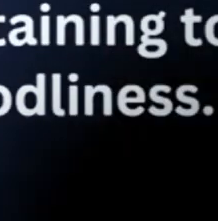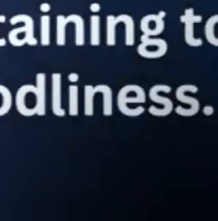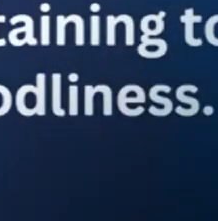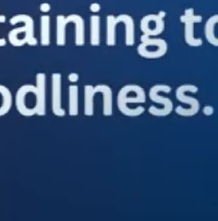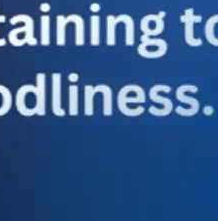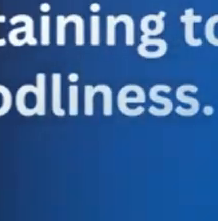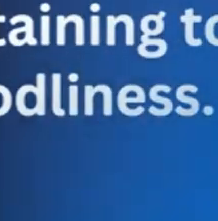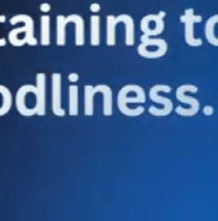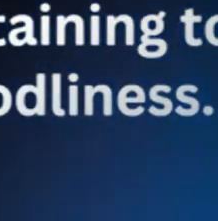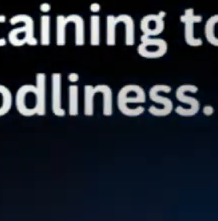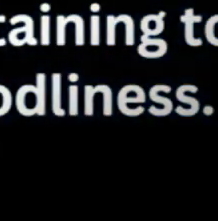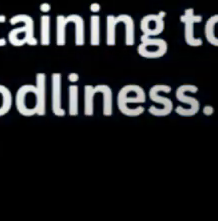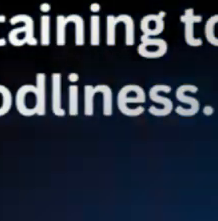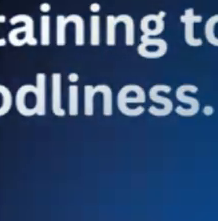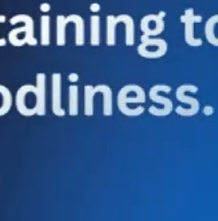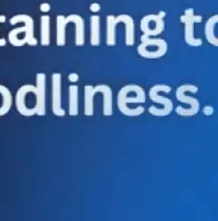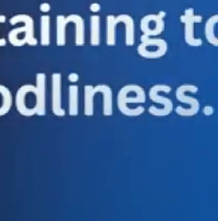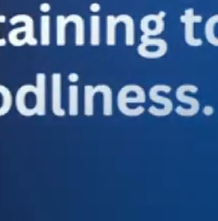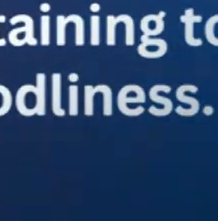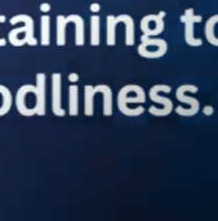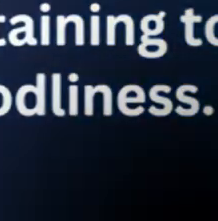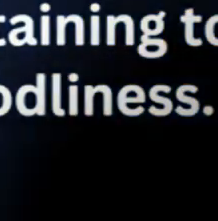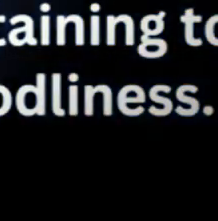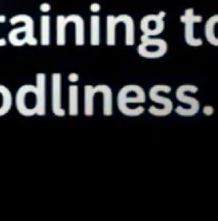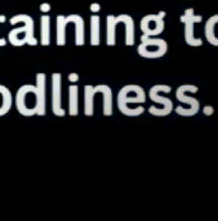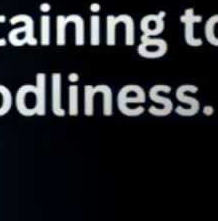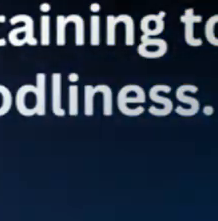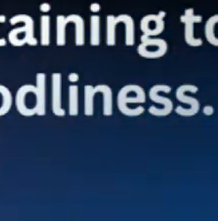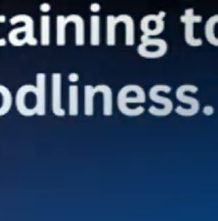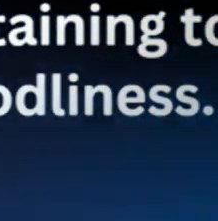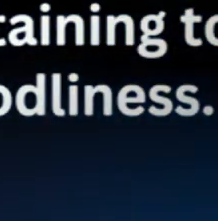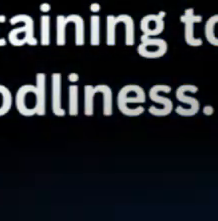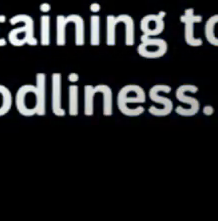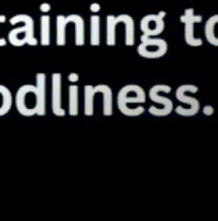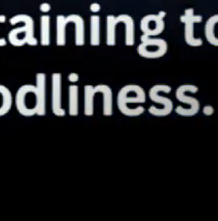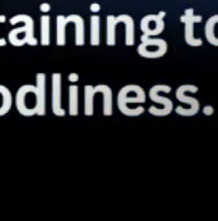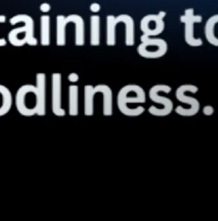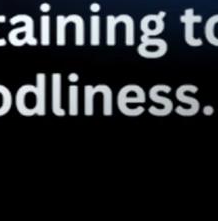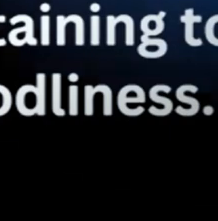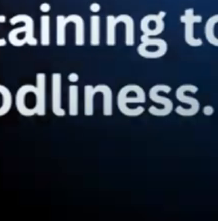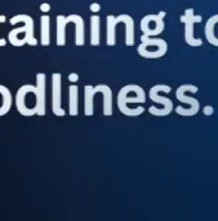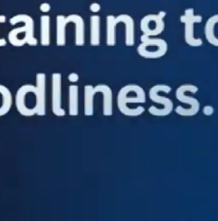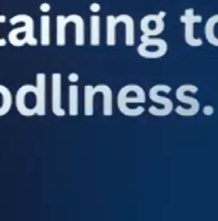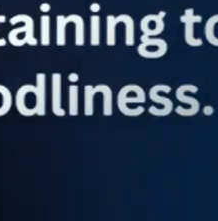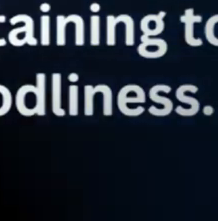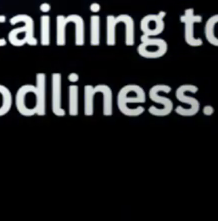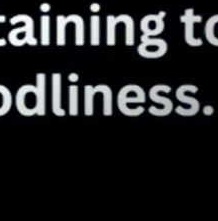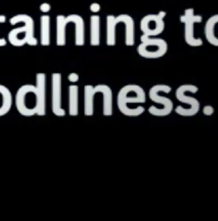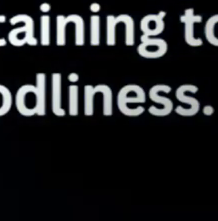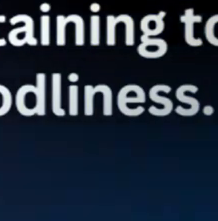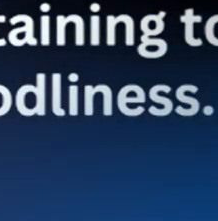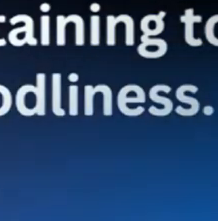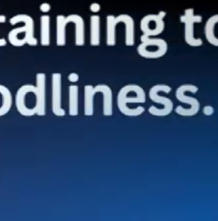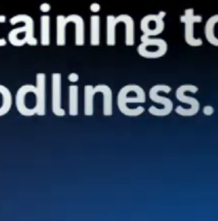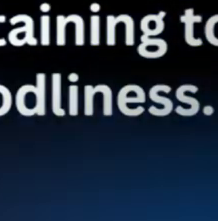God's providence or not depends on how we are managing his resources. And